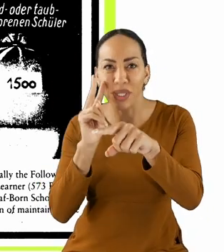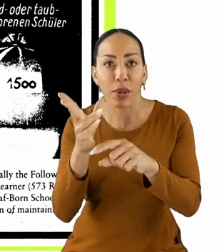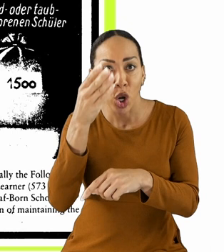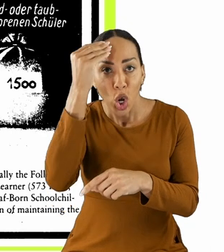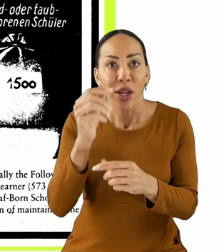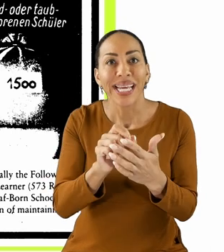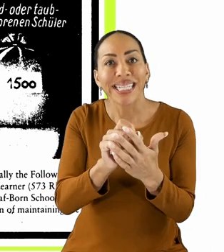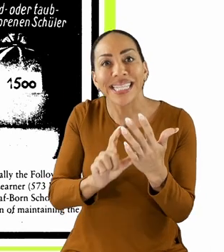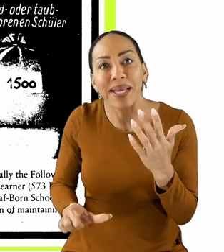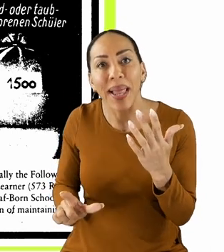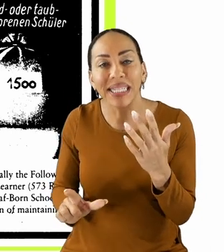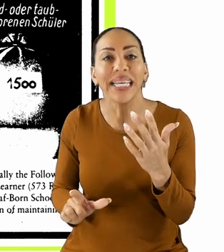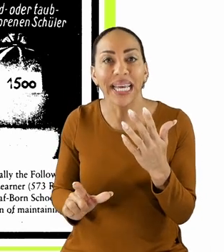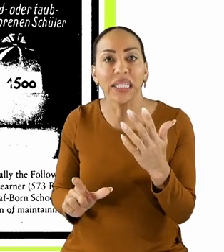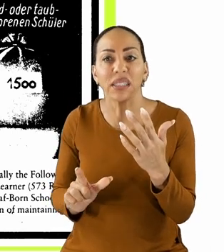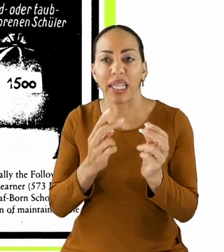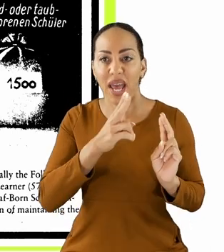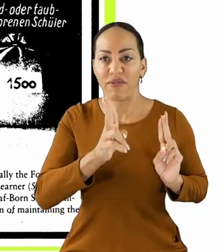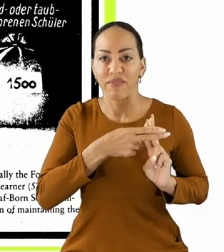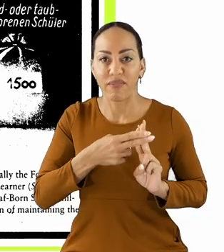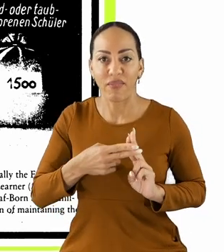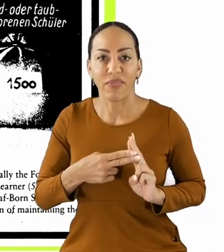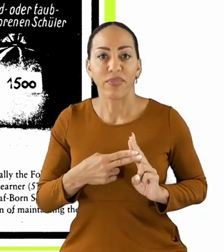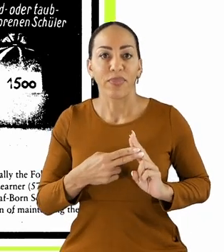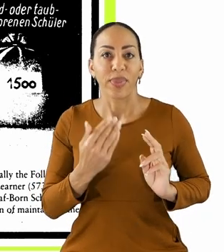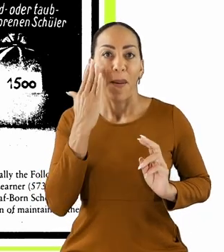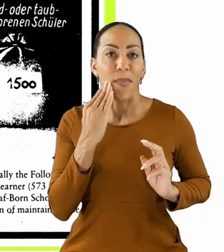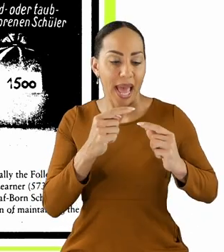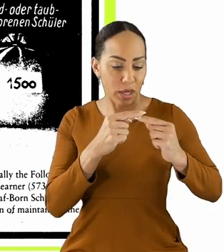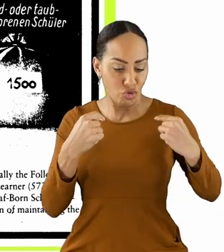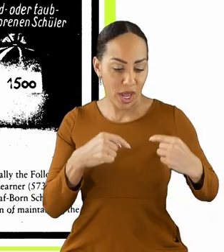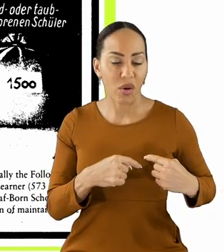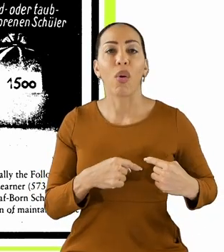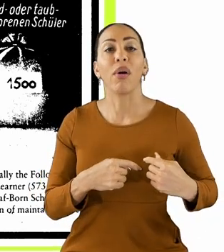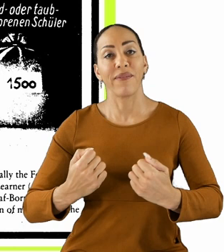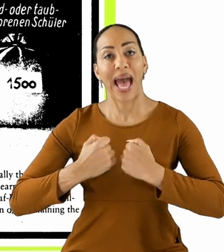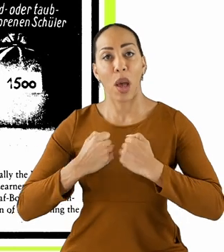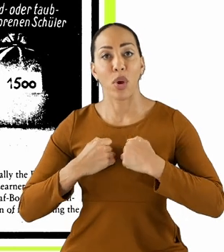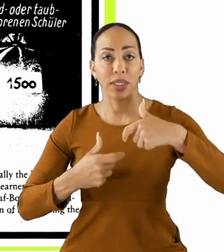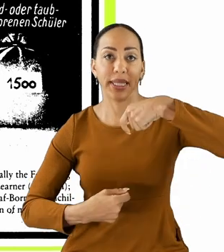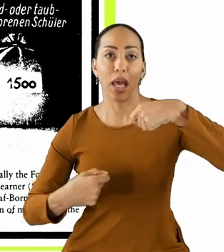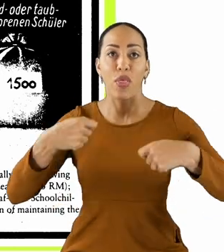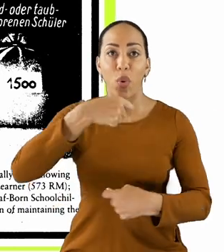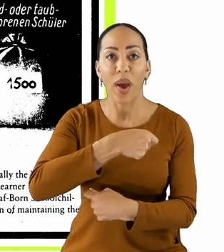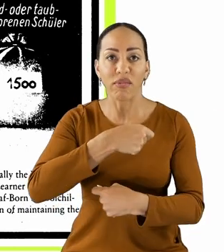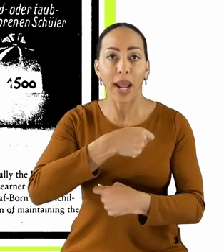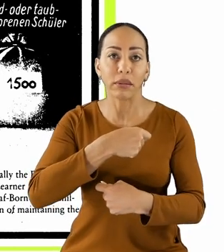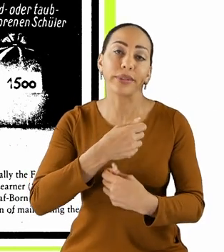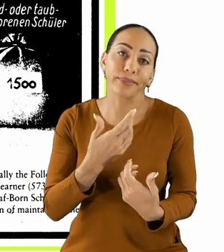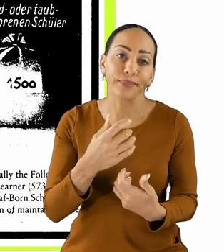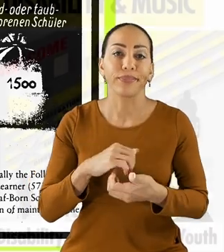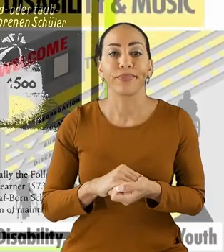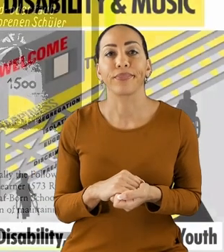So what we thought we would do as our symbol, as our darkest day, was to turn the triangle round. So we use that as our symbol.